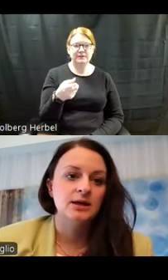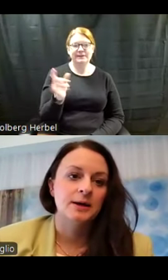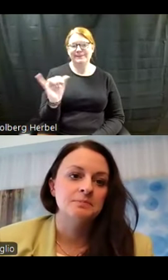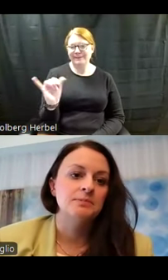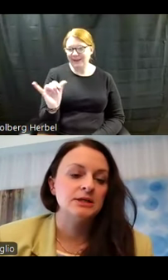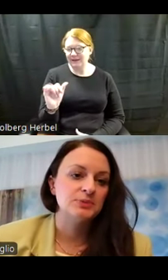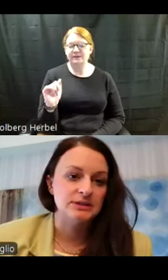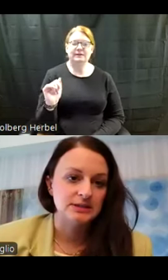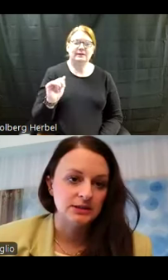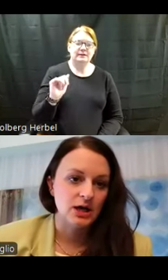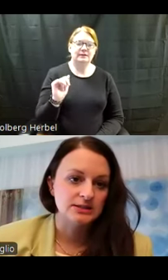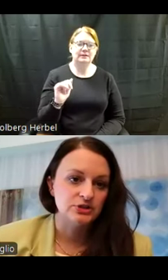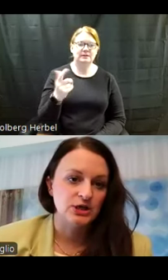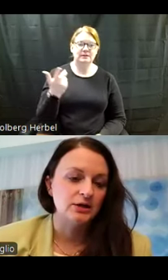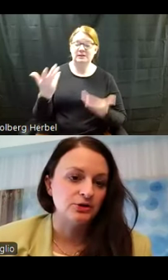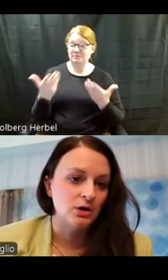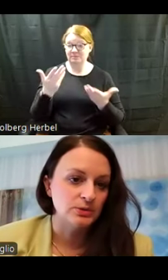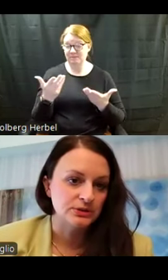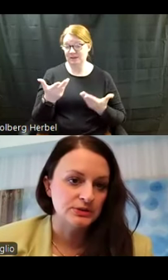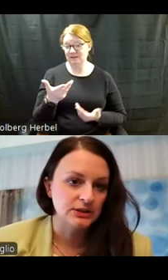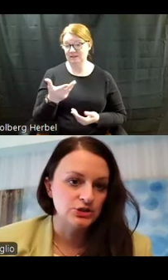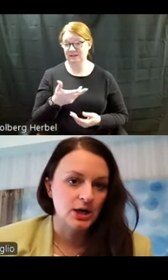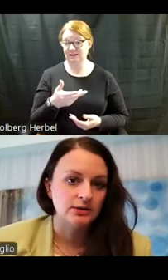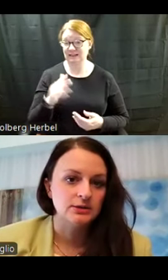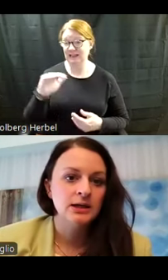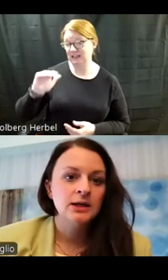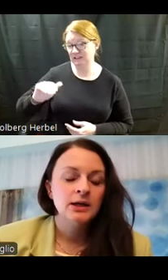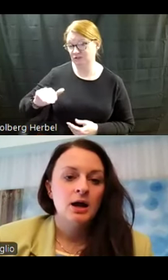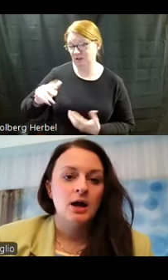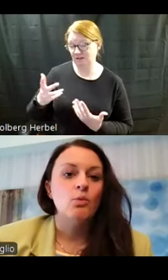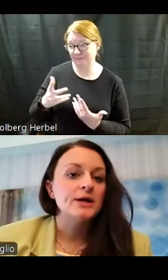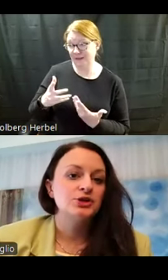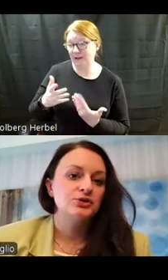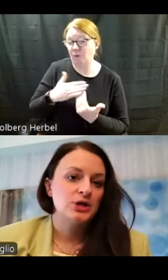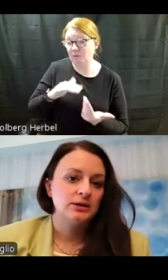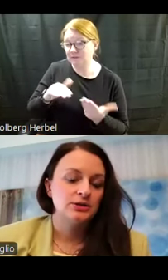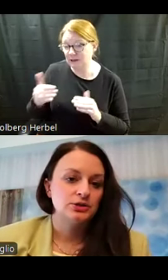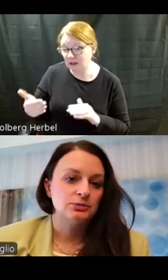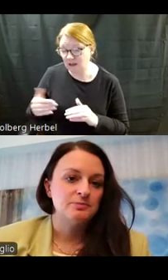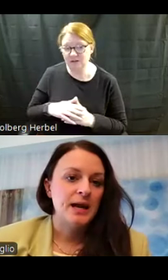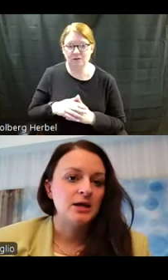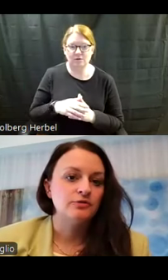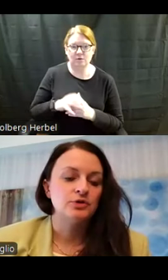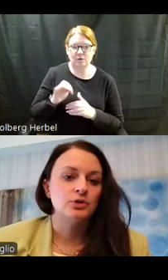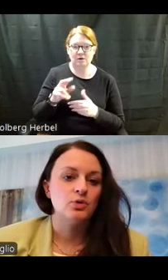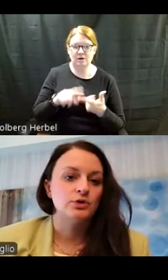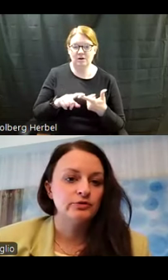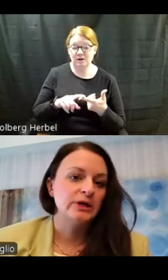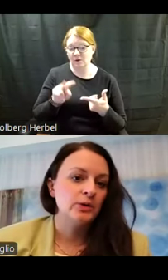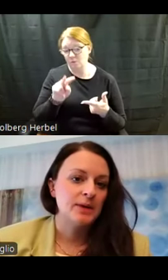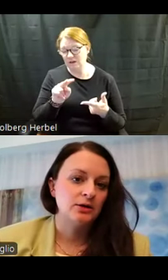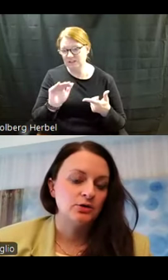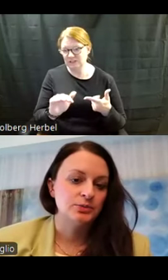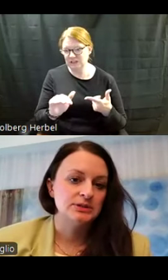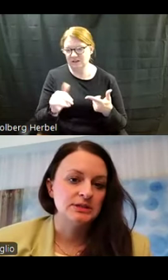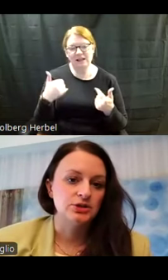like experiencing the loss of a child or almost losing a child, watching your child endure painful or